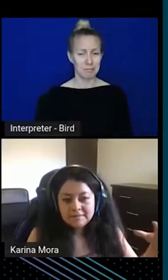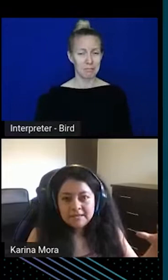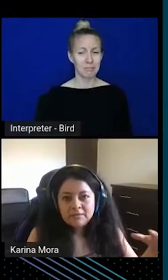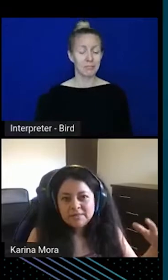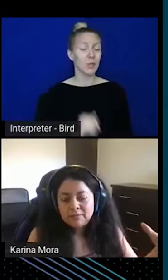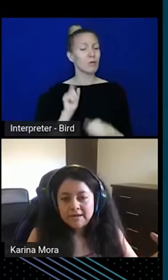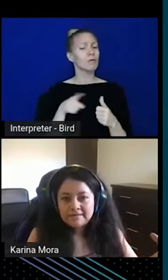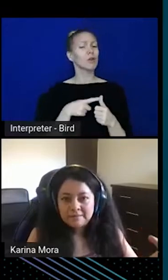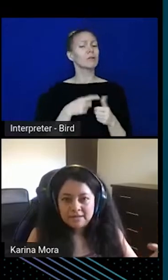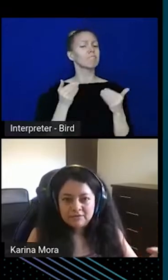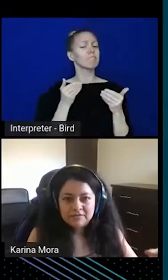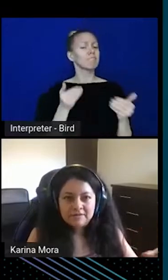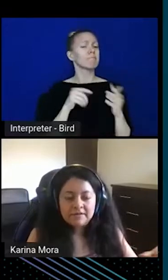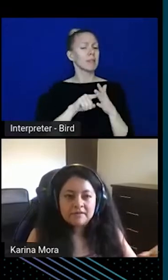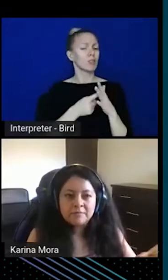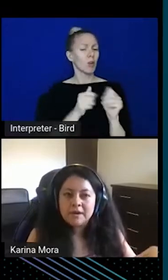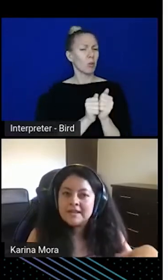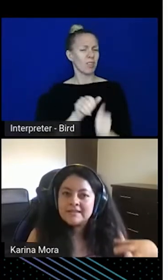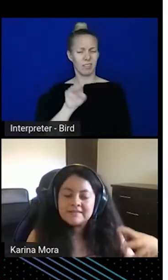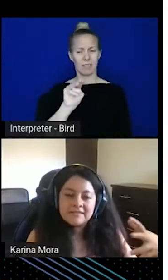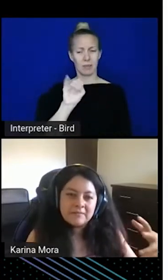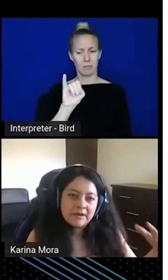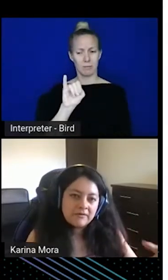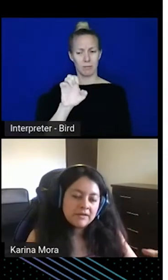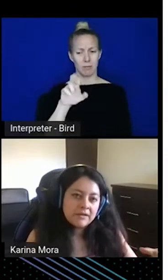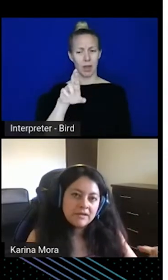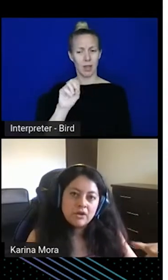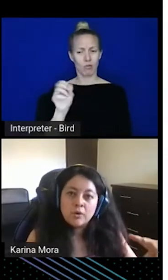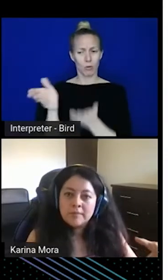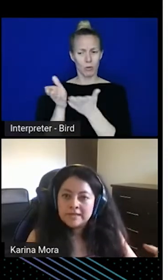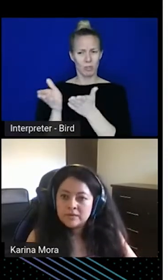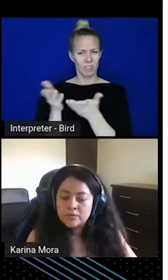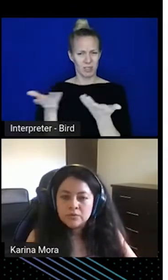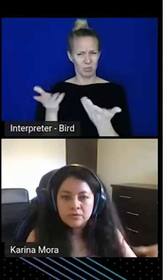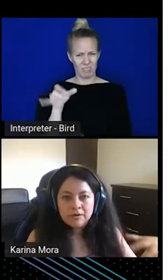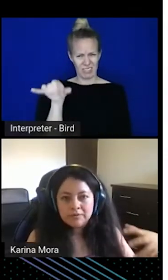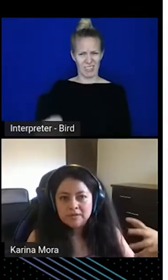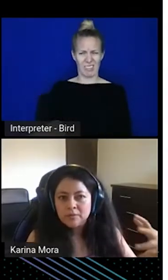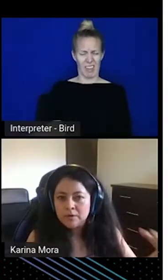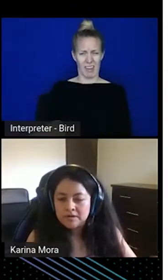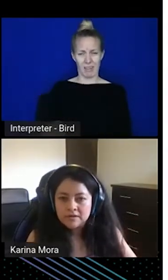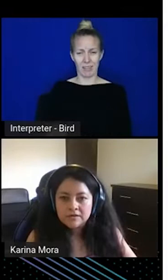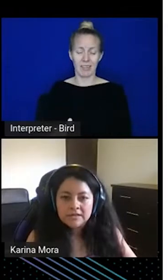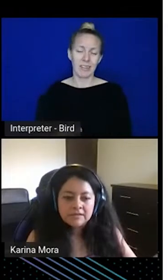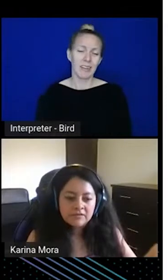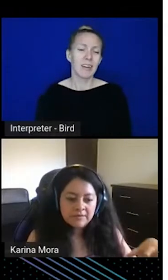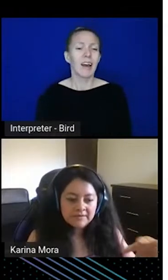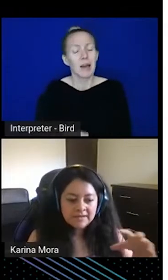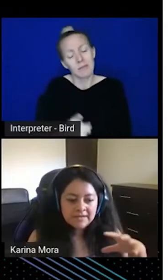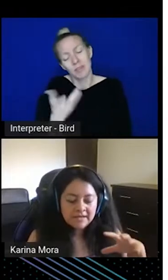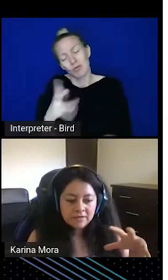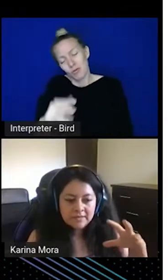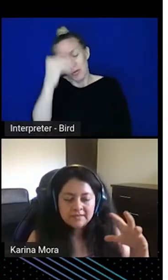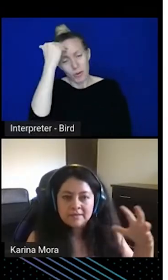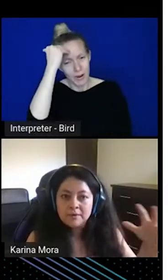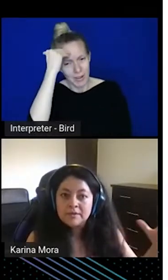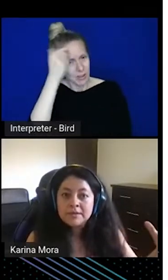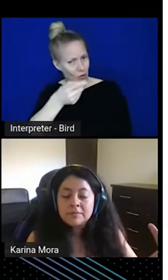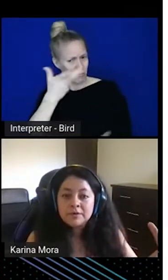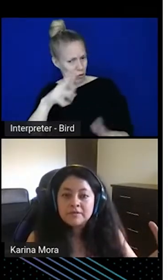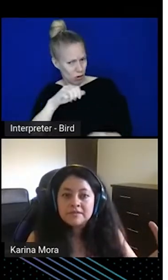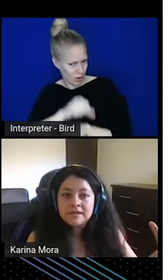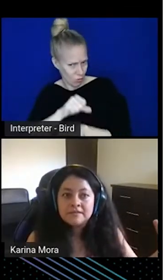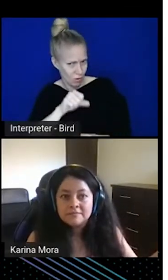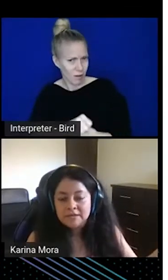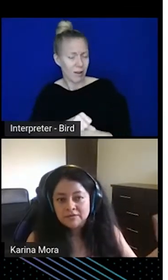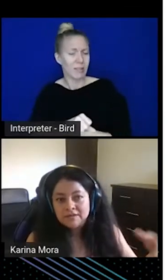First, let's begin with what is a microservice. Probably this is very known by you. You're already working on it. So basically, I commented about the